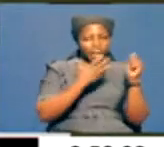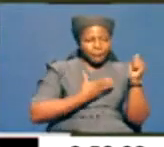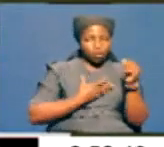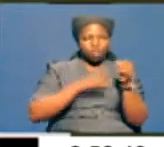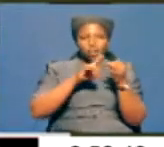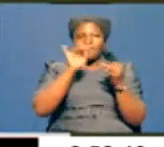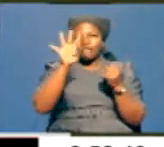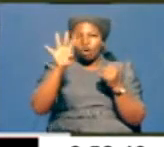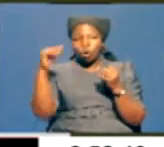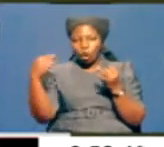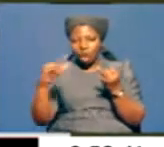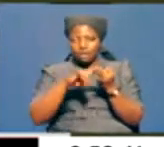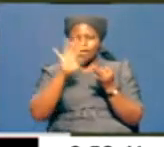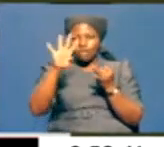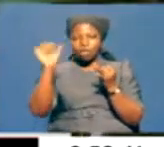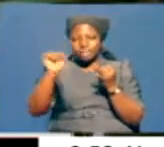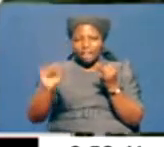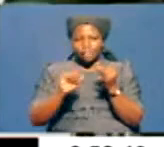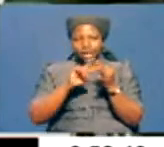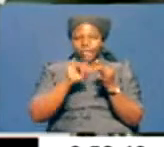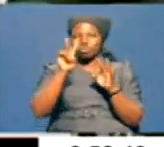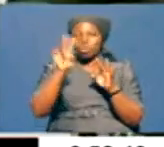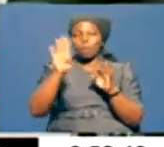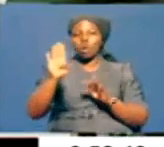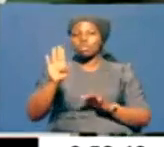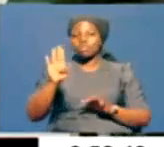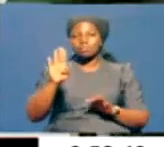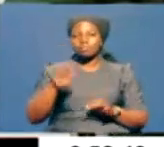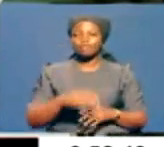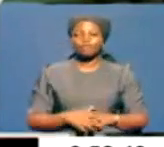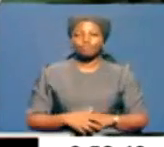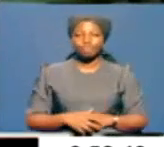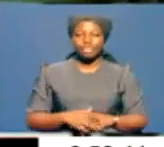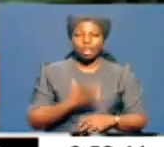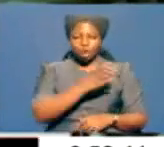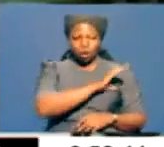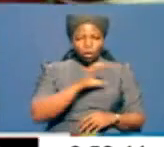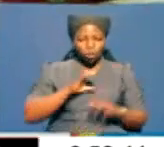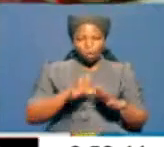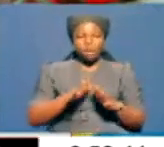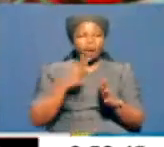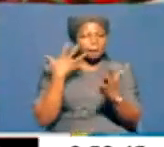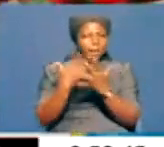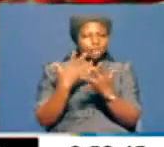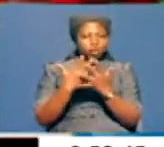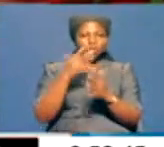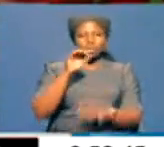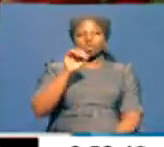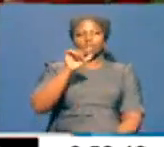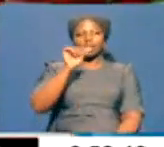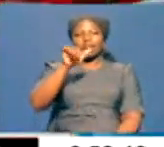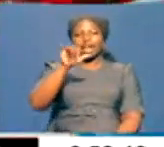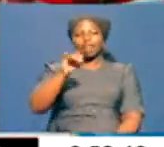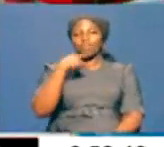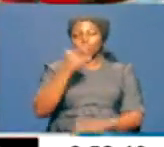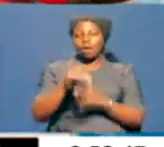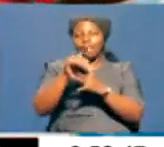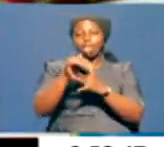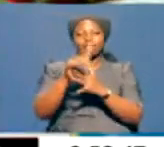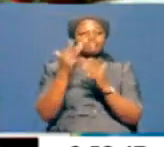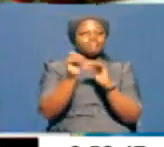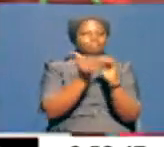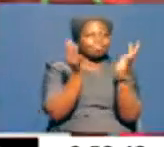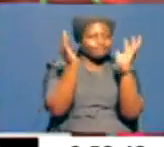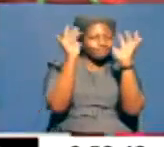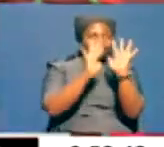silver, and 2 bronze medals. Commissioner of Prisons Wycli Fogalo, who presided over the event, challenged the sportsmen and